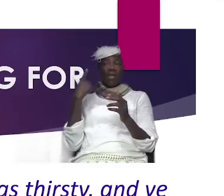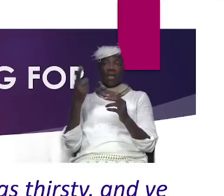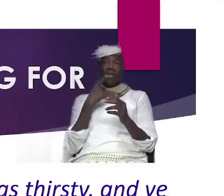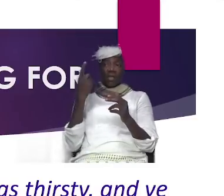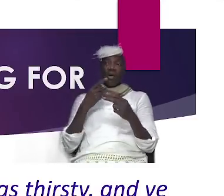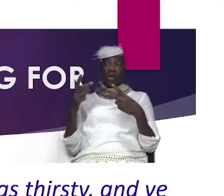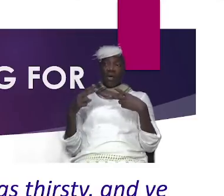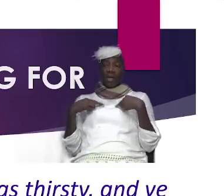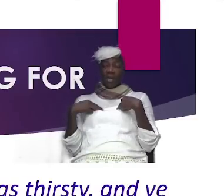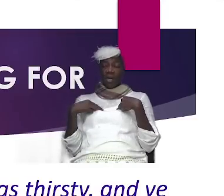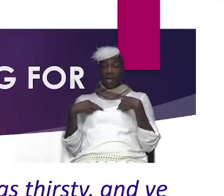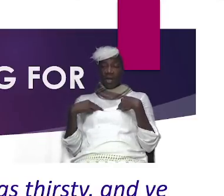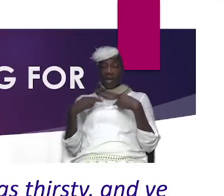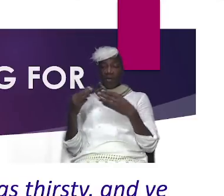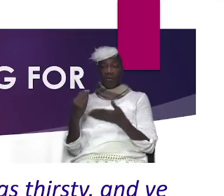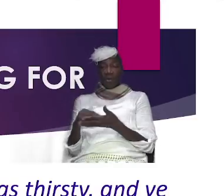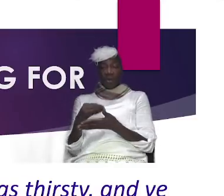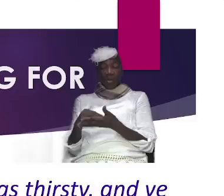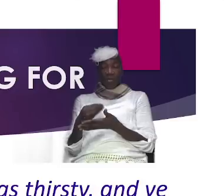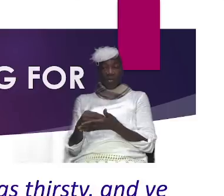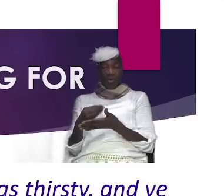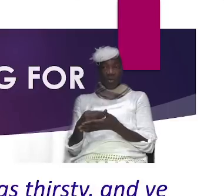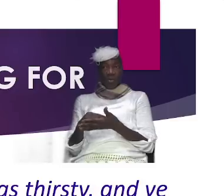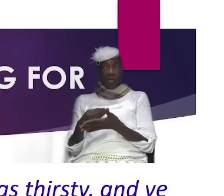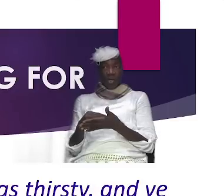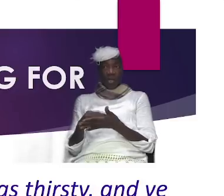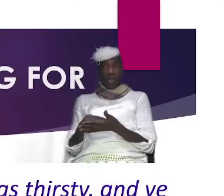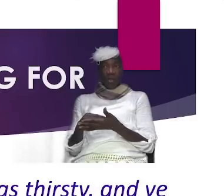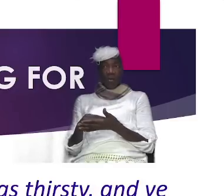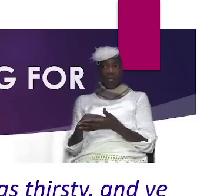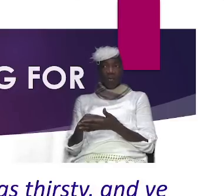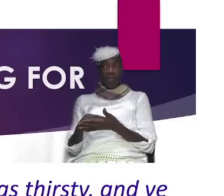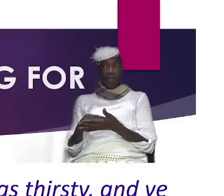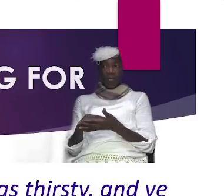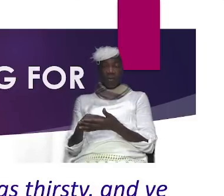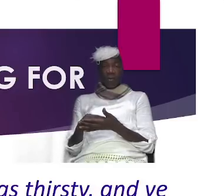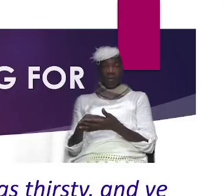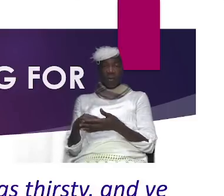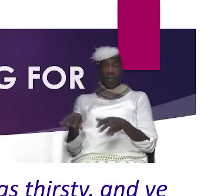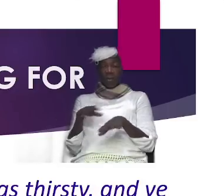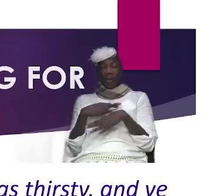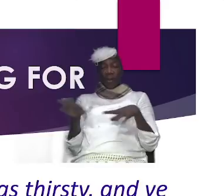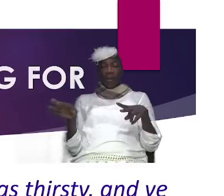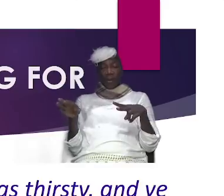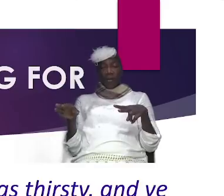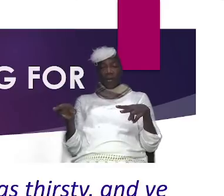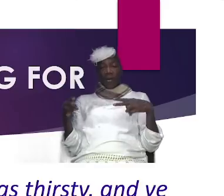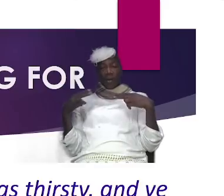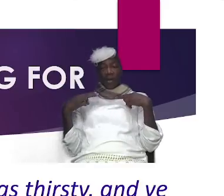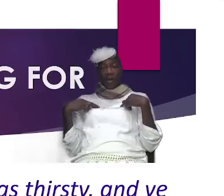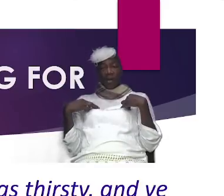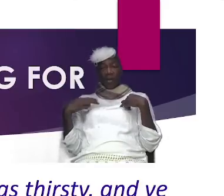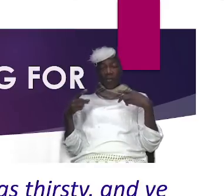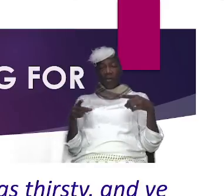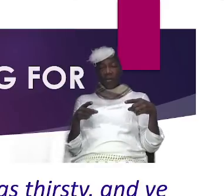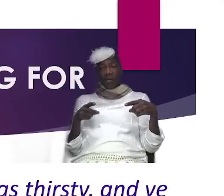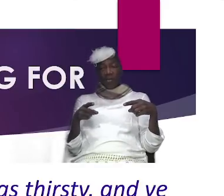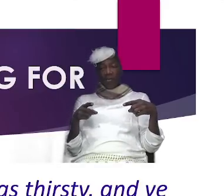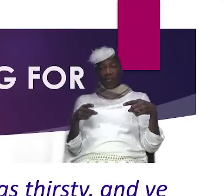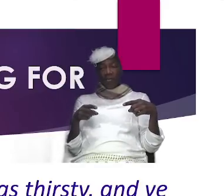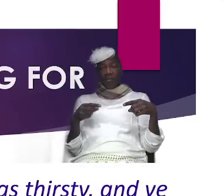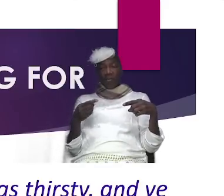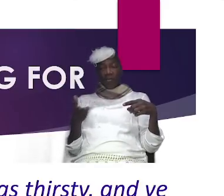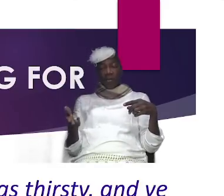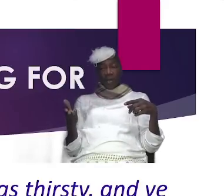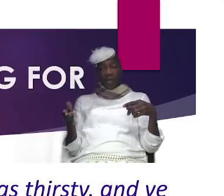have funds that we can say, here is $10,000 I'm going to give every week, or here, none of us might be able to do that. But